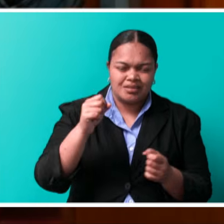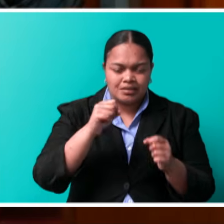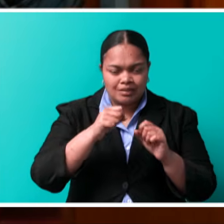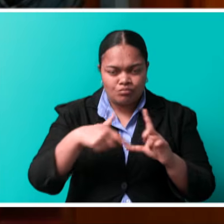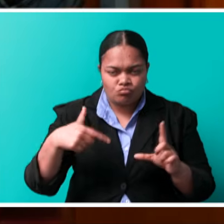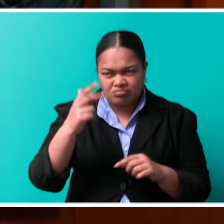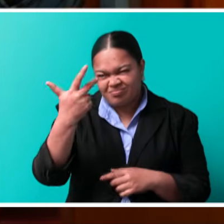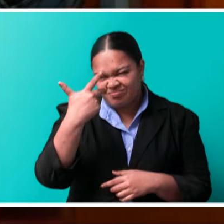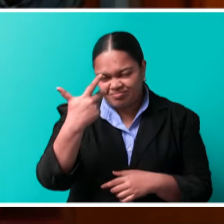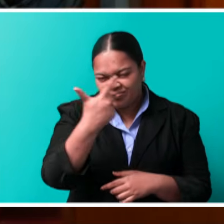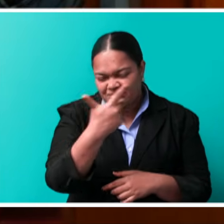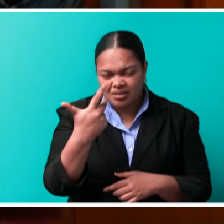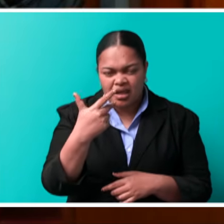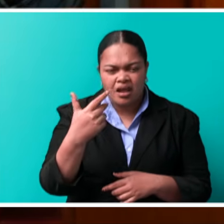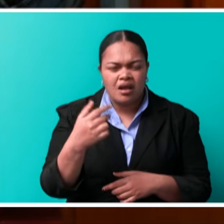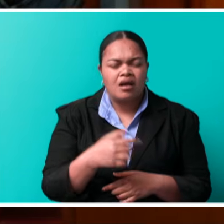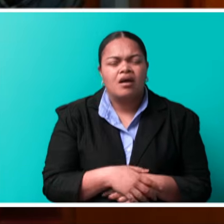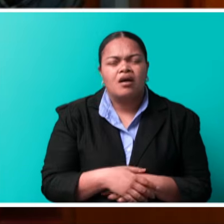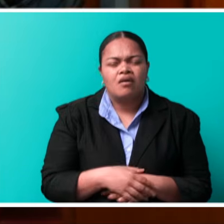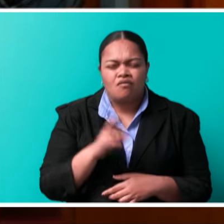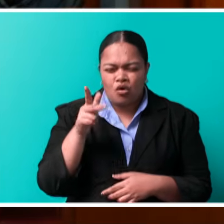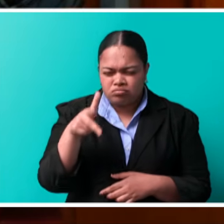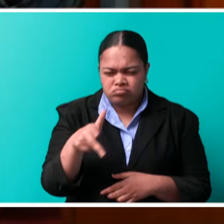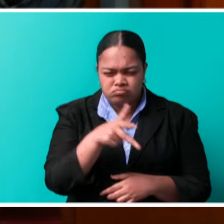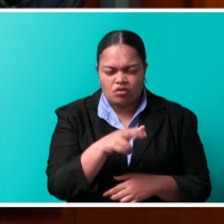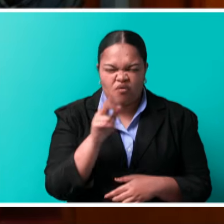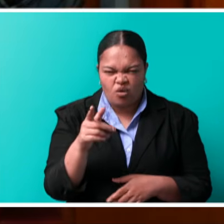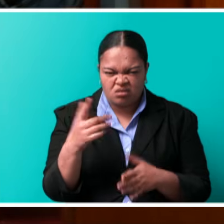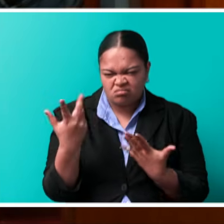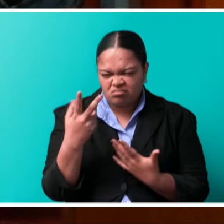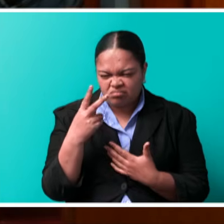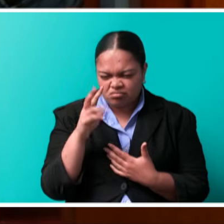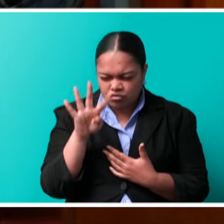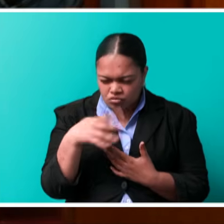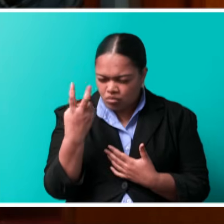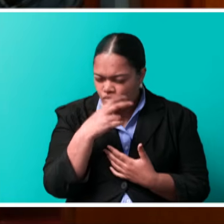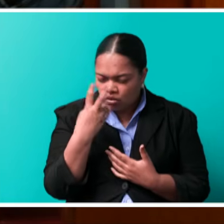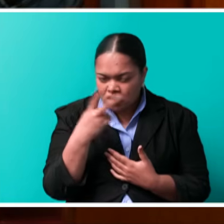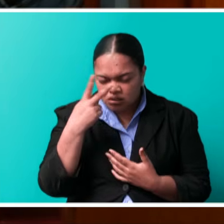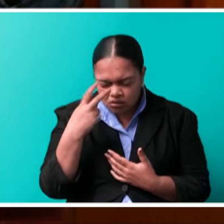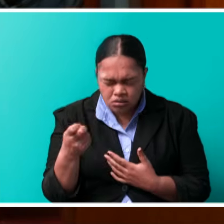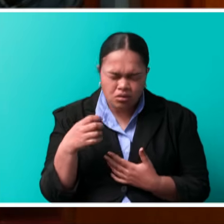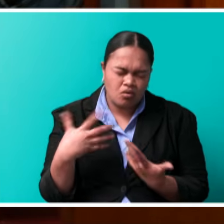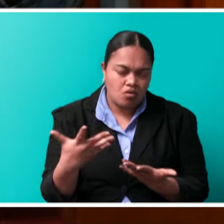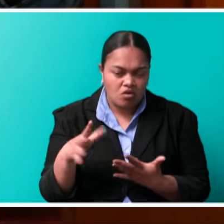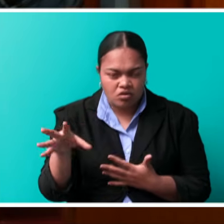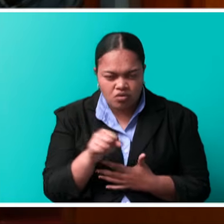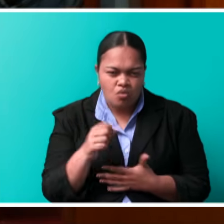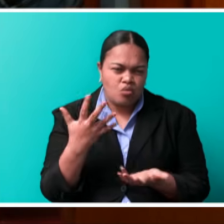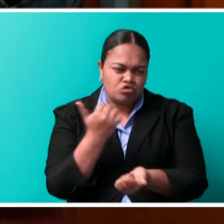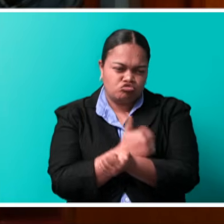CCTV corridor and provides additional funding for specialized police drug